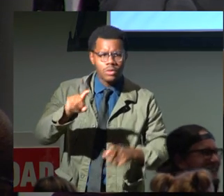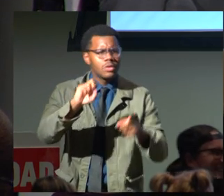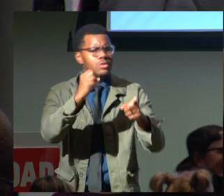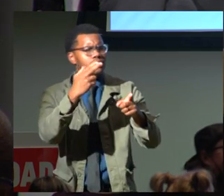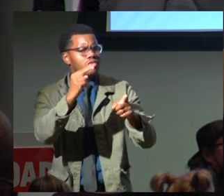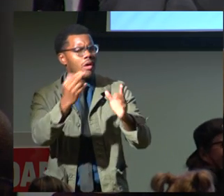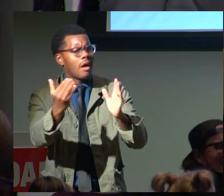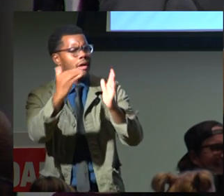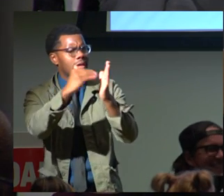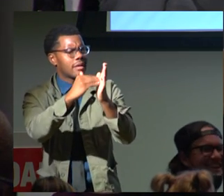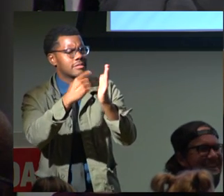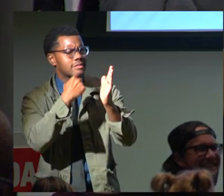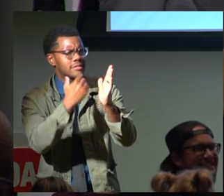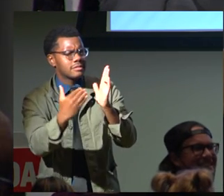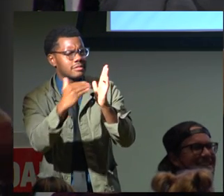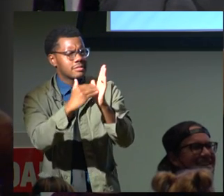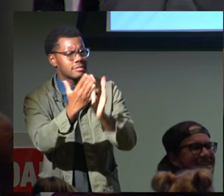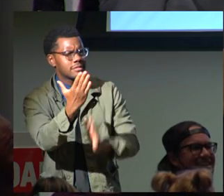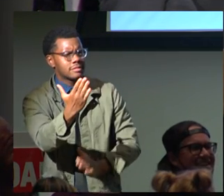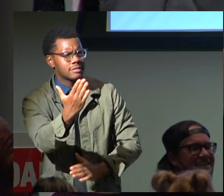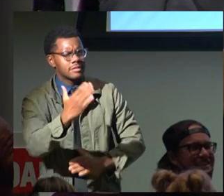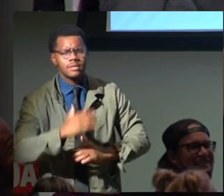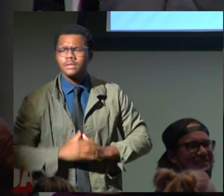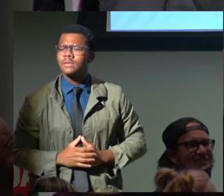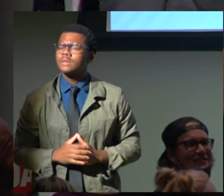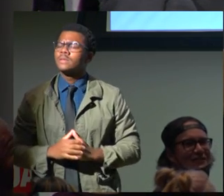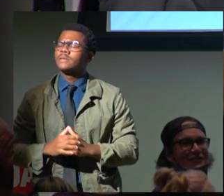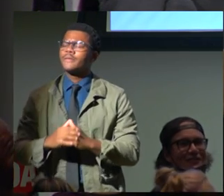Sorry, my brain, just because I was talking to Miss Ashley.